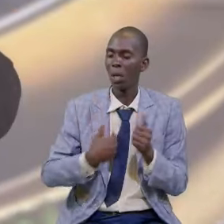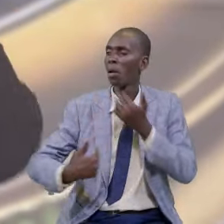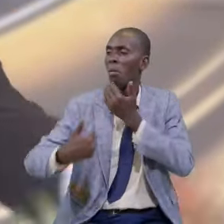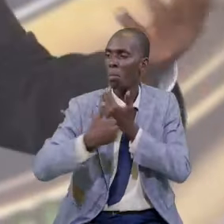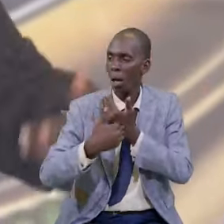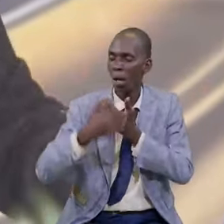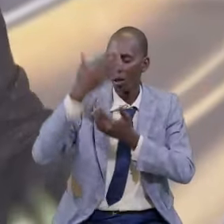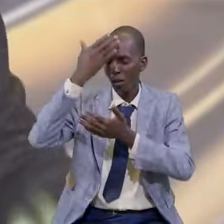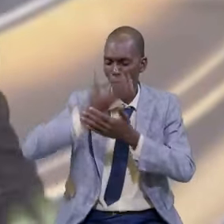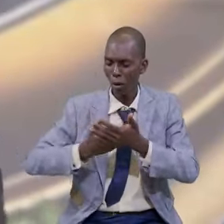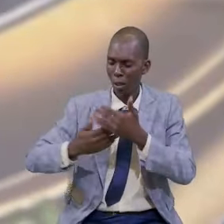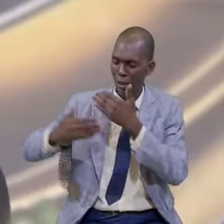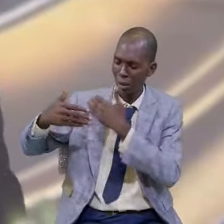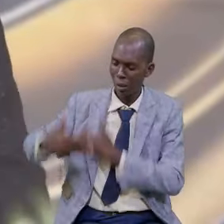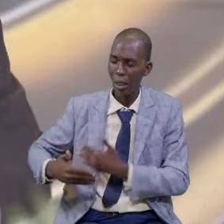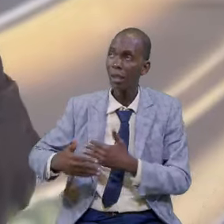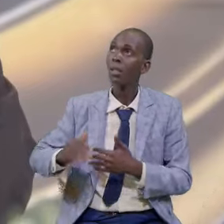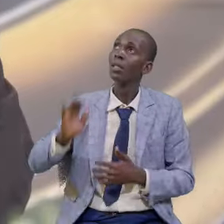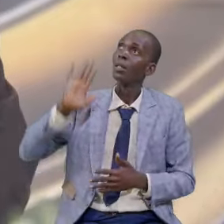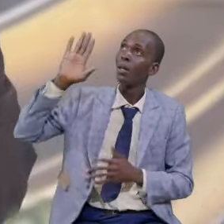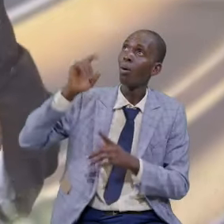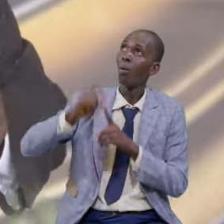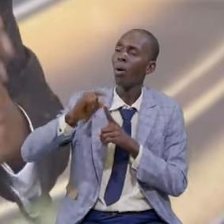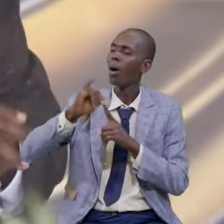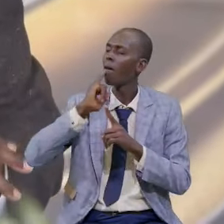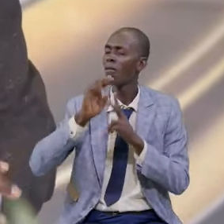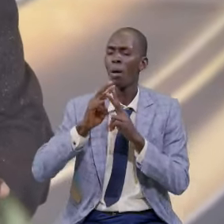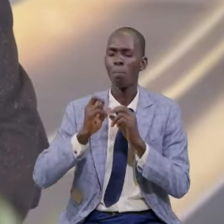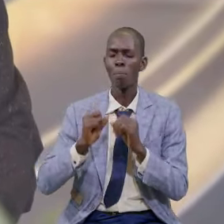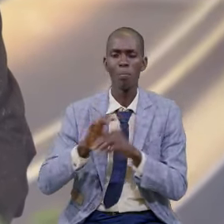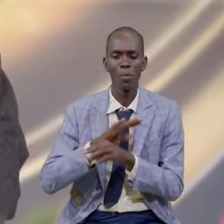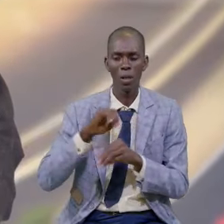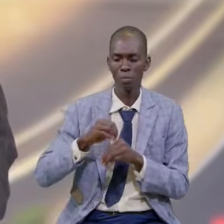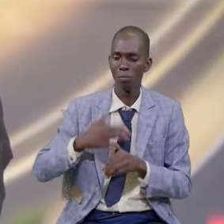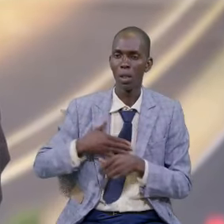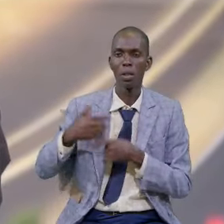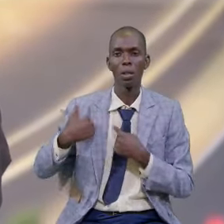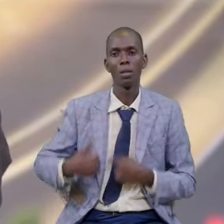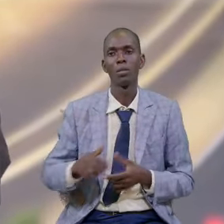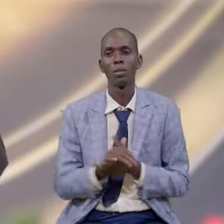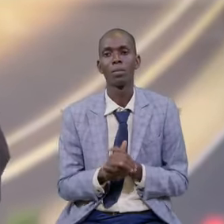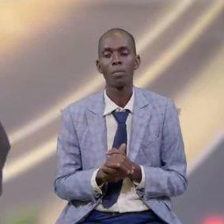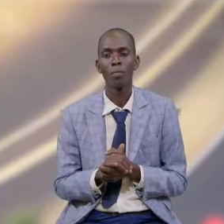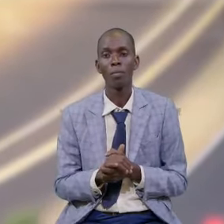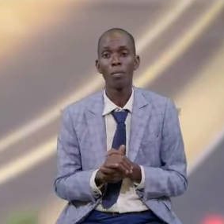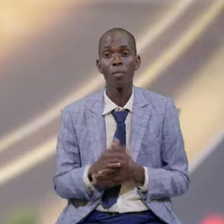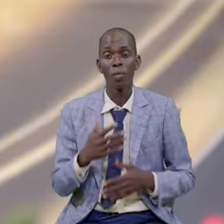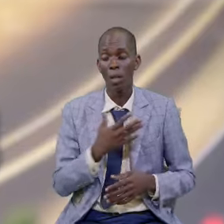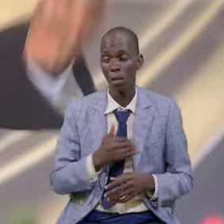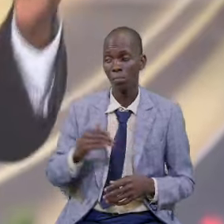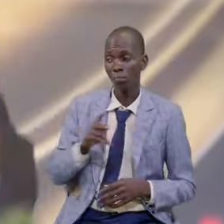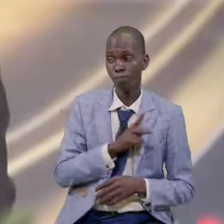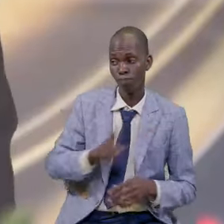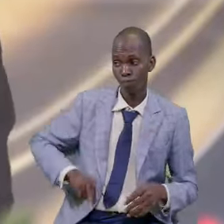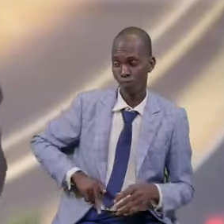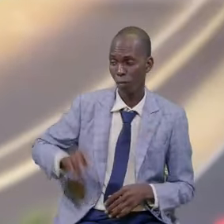powerful and positive in my heart. And dear king, let me tell you, I